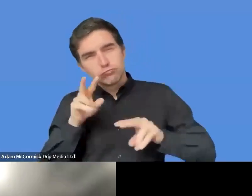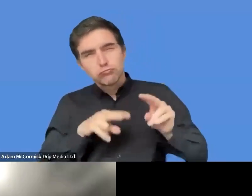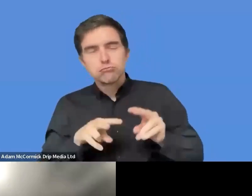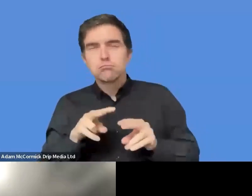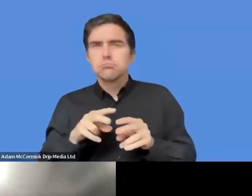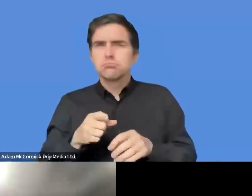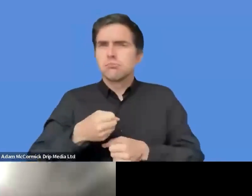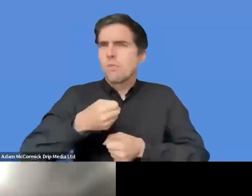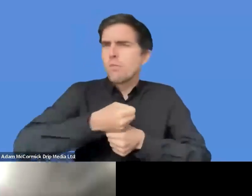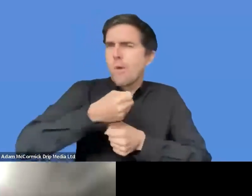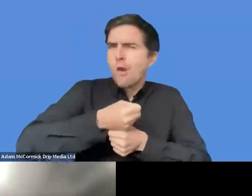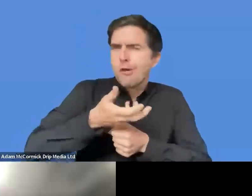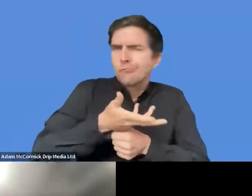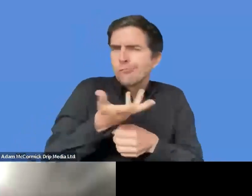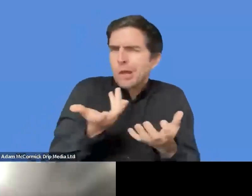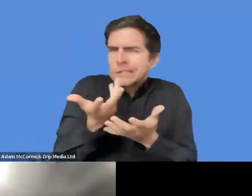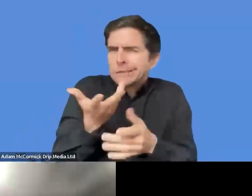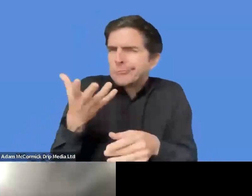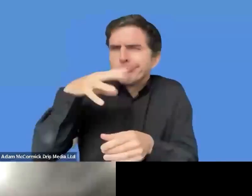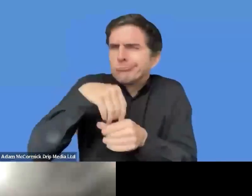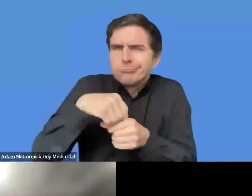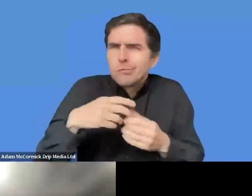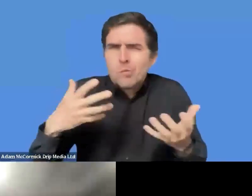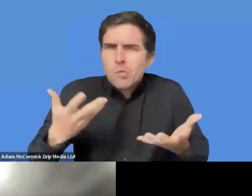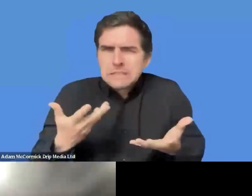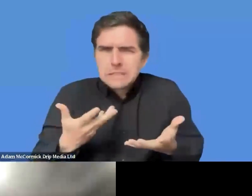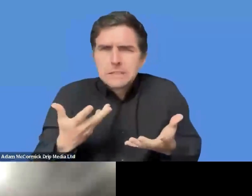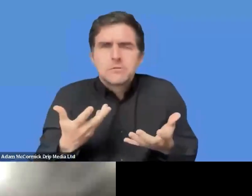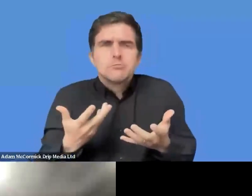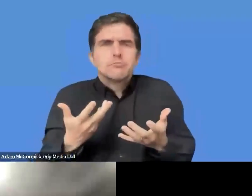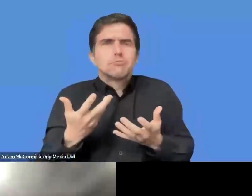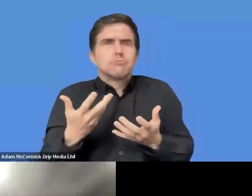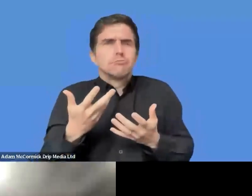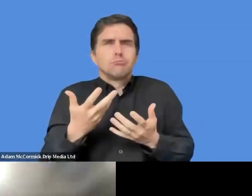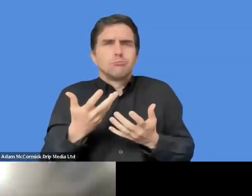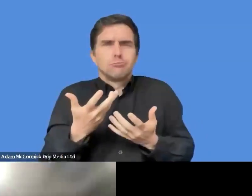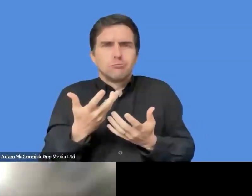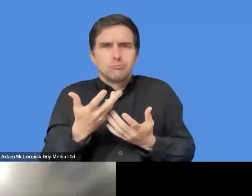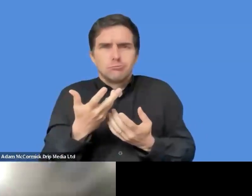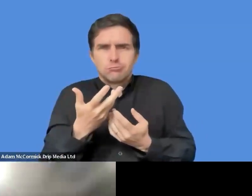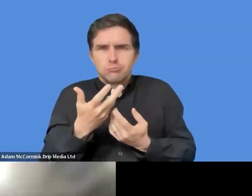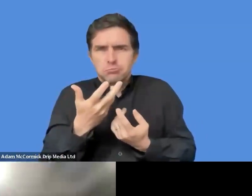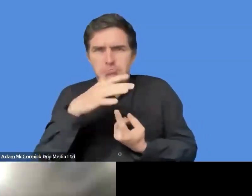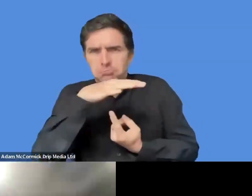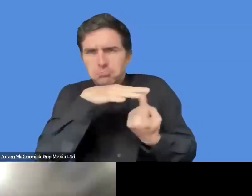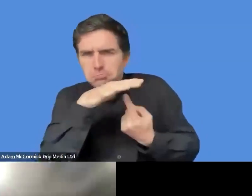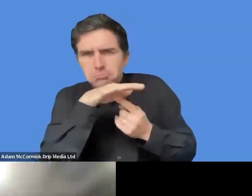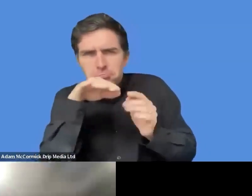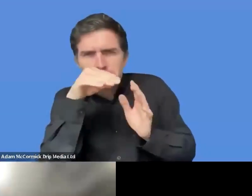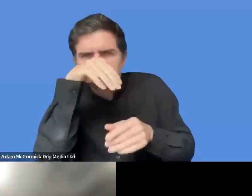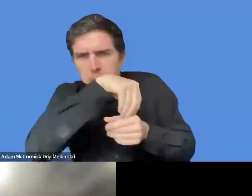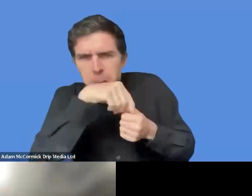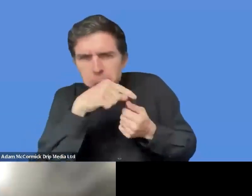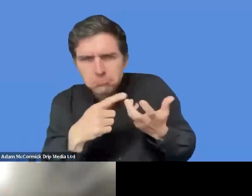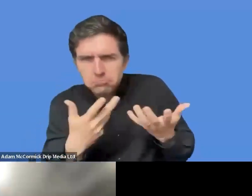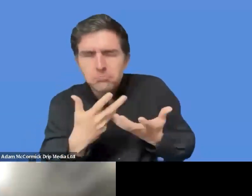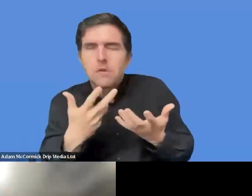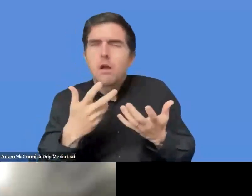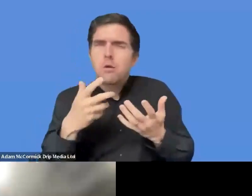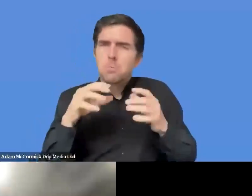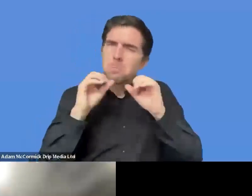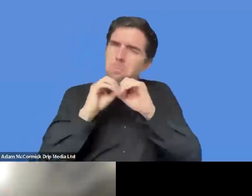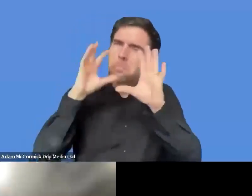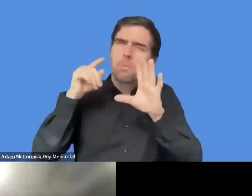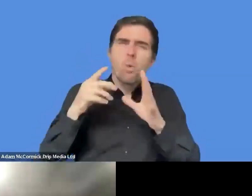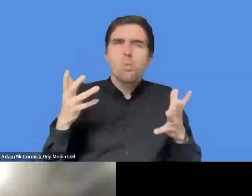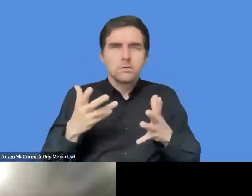of the trainees, and in theory, but also in practice. So basically, from